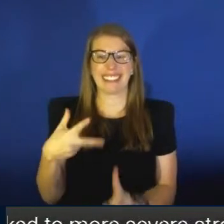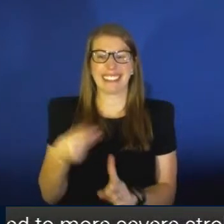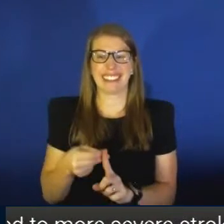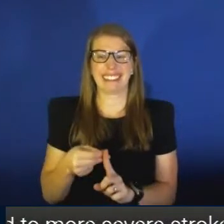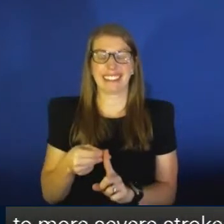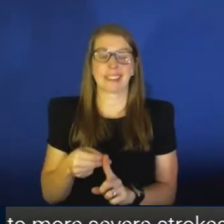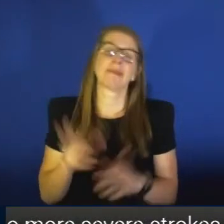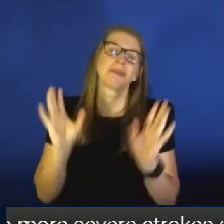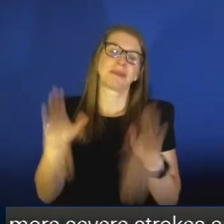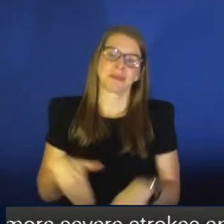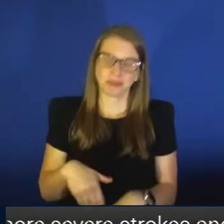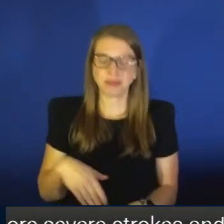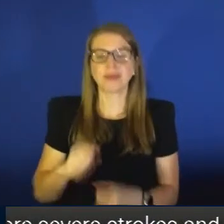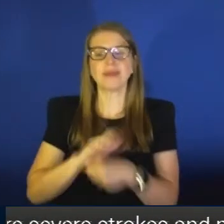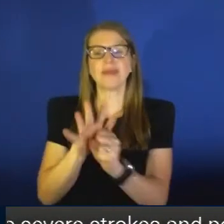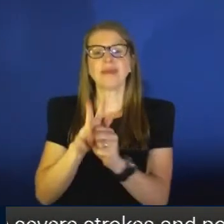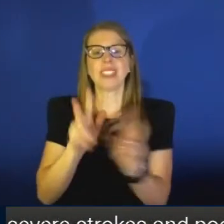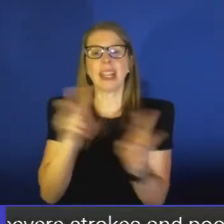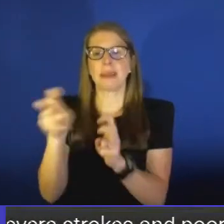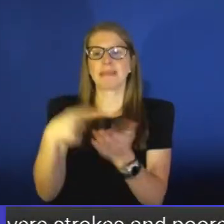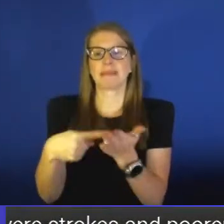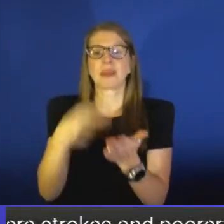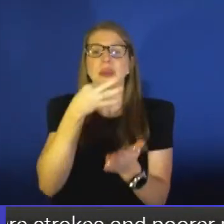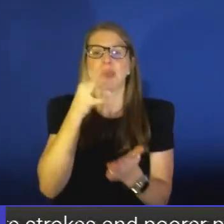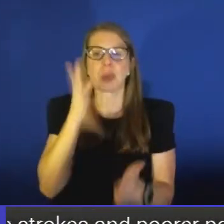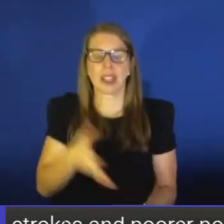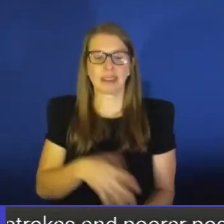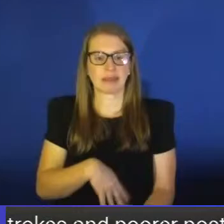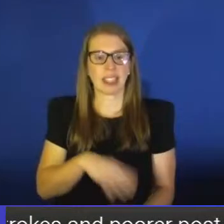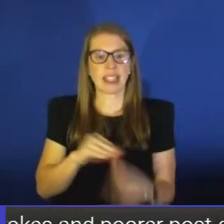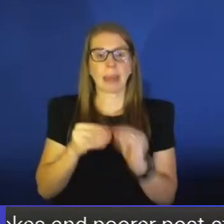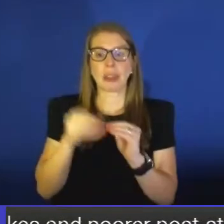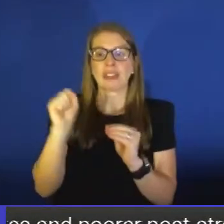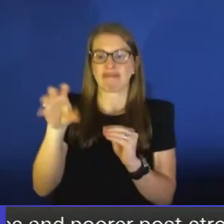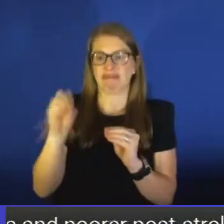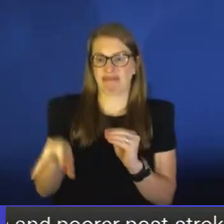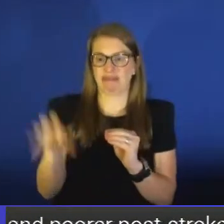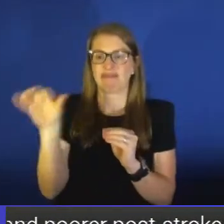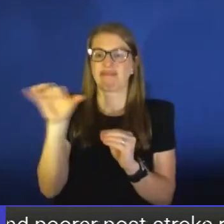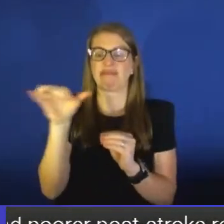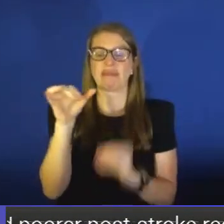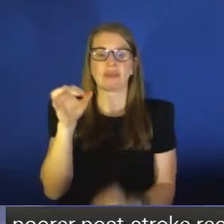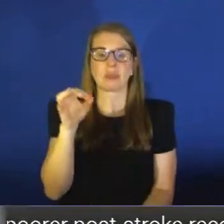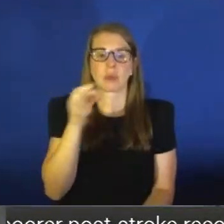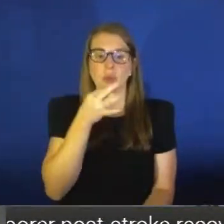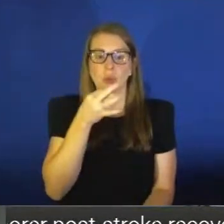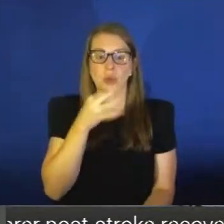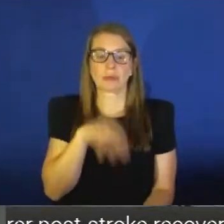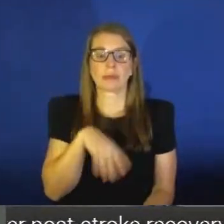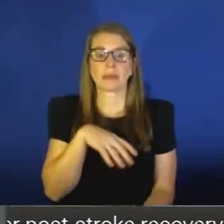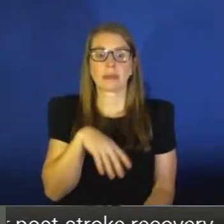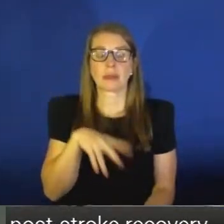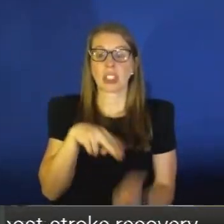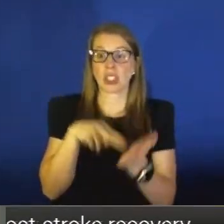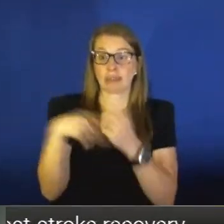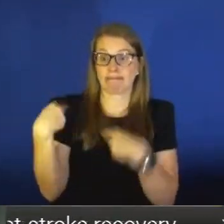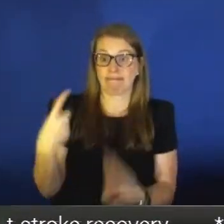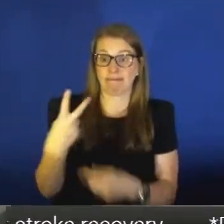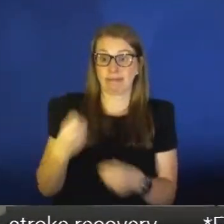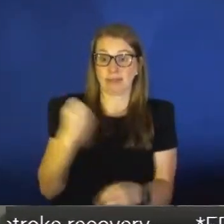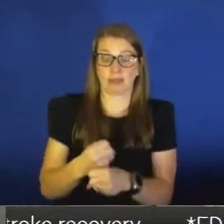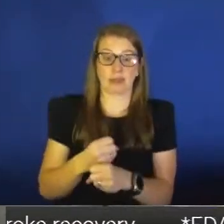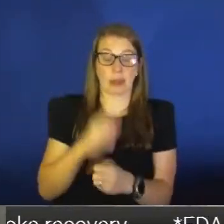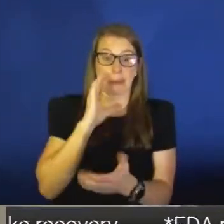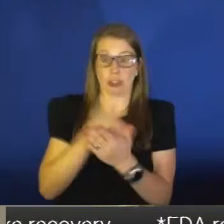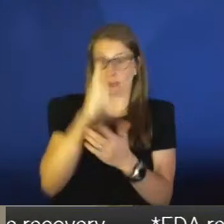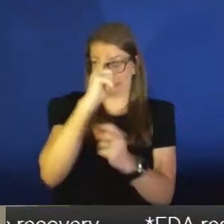more COVID topics here in just a bit, and we'll get to those numbers as well. But for the last 2 years, when you think of nurses, these are the images that come to mind.